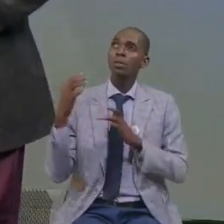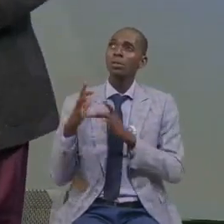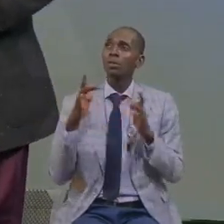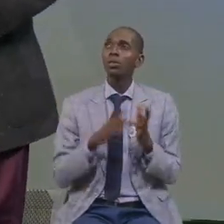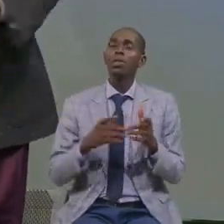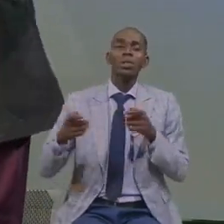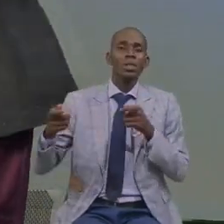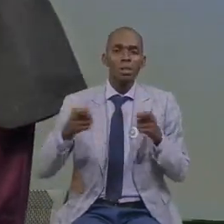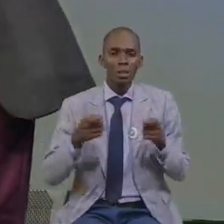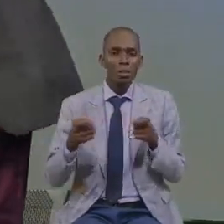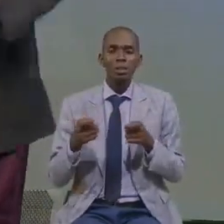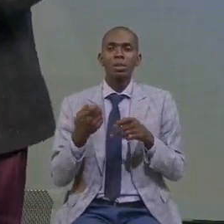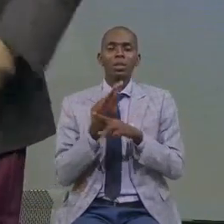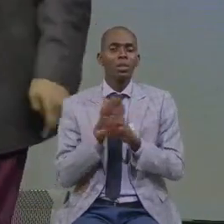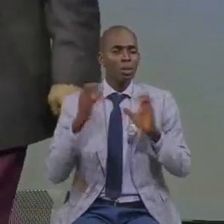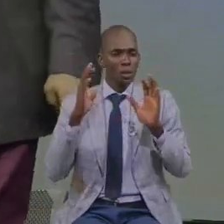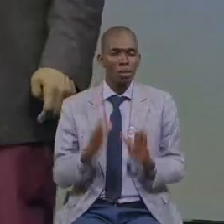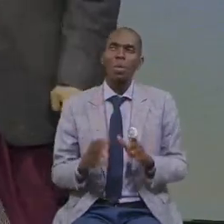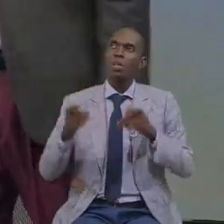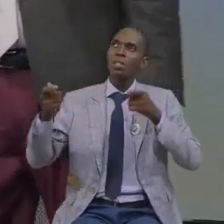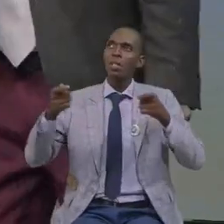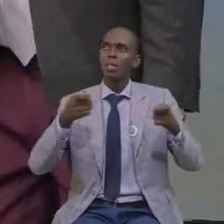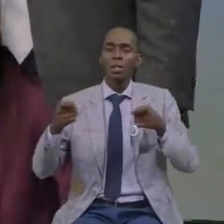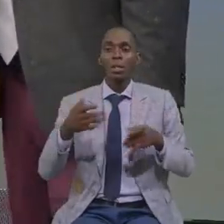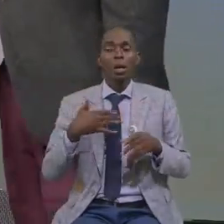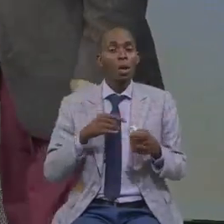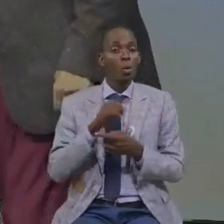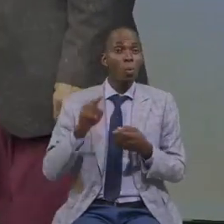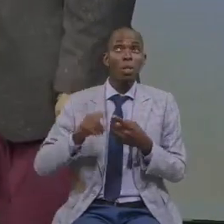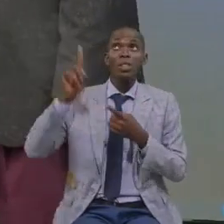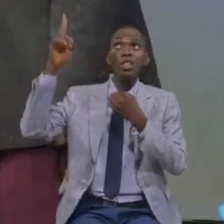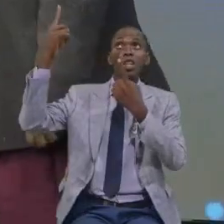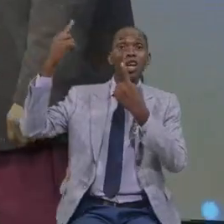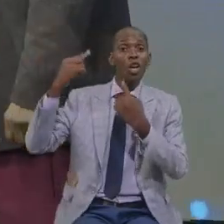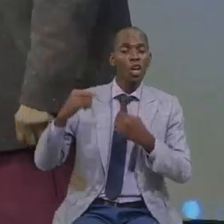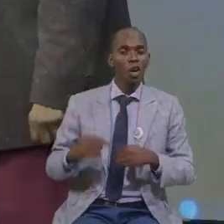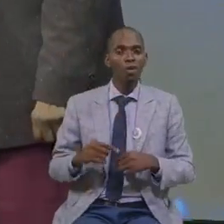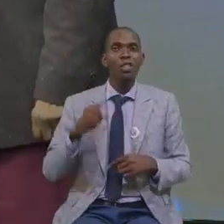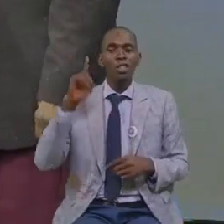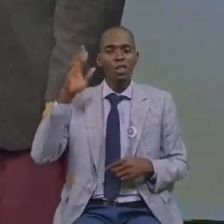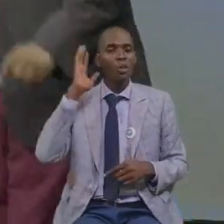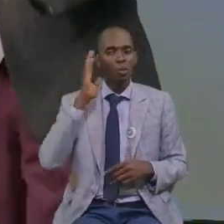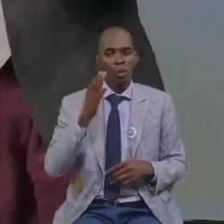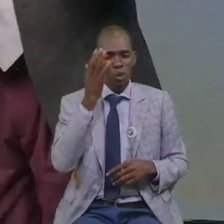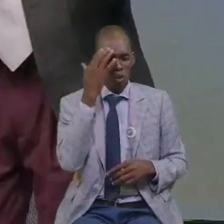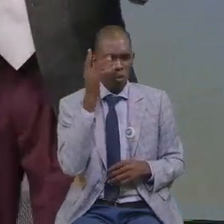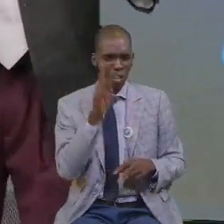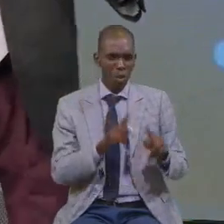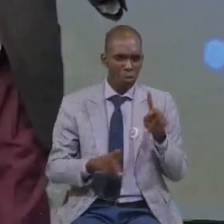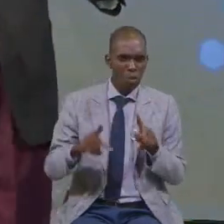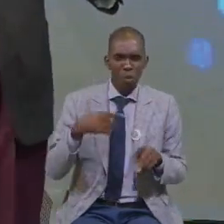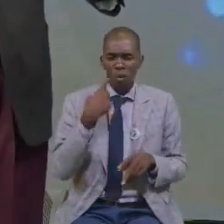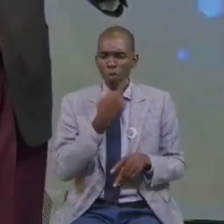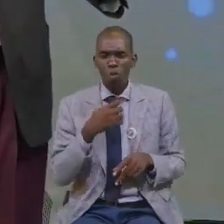reigning Redeemer, reign. And when he comes, he will know the people in whose hearts he had